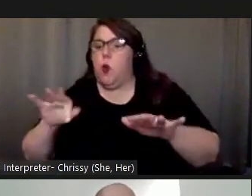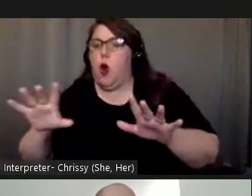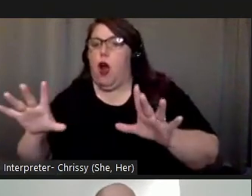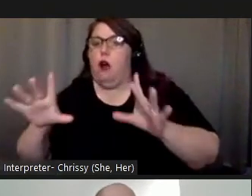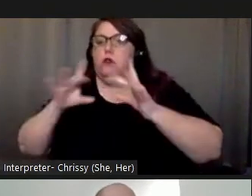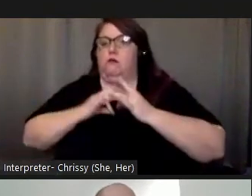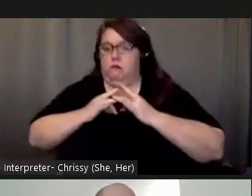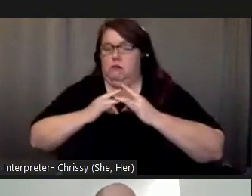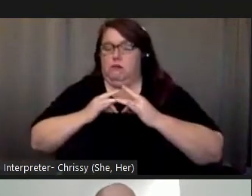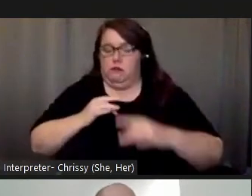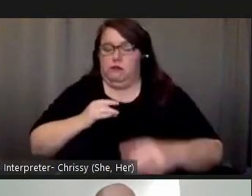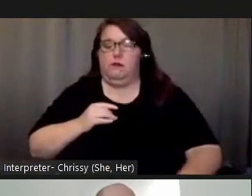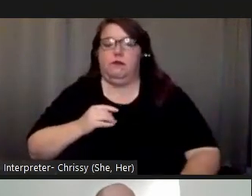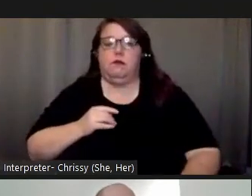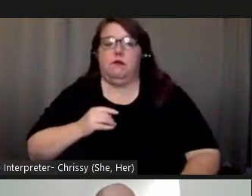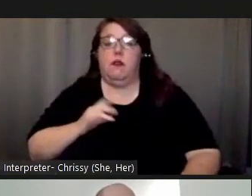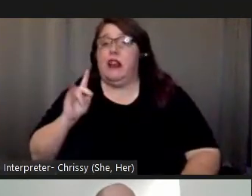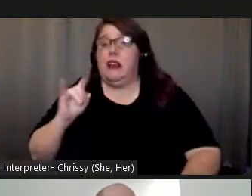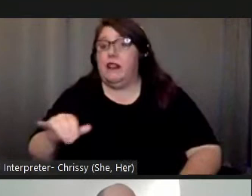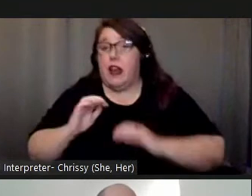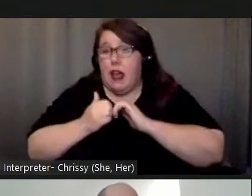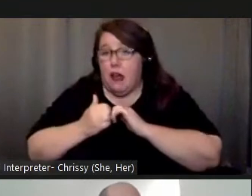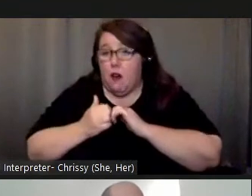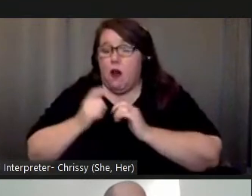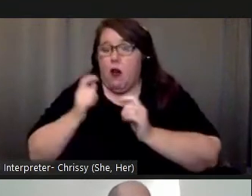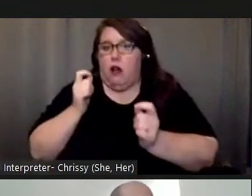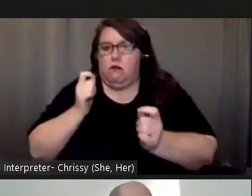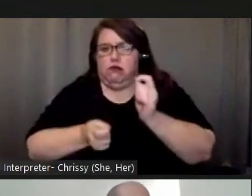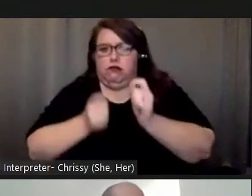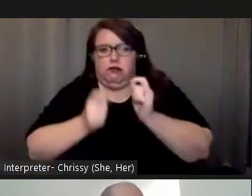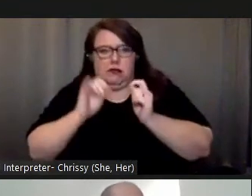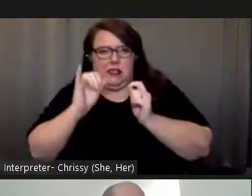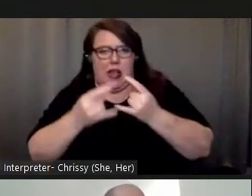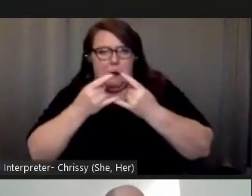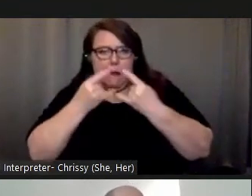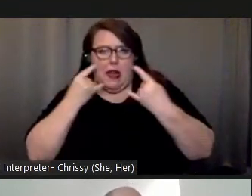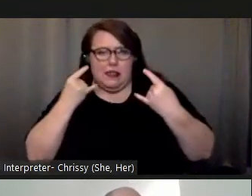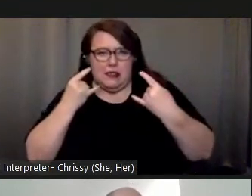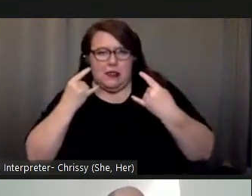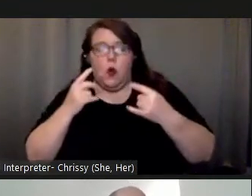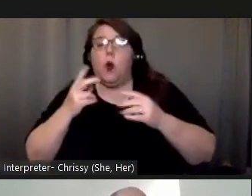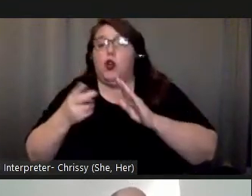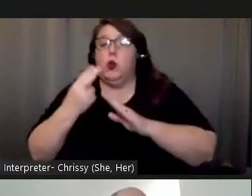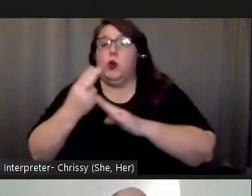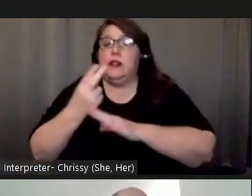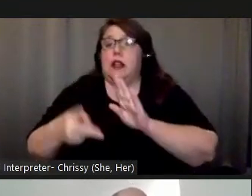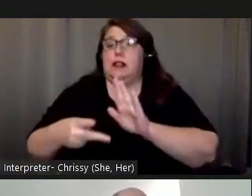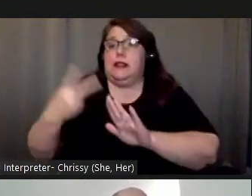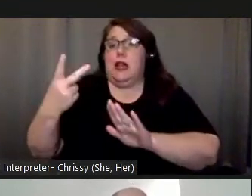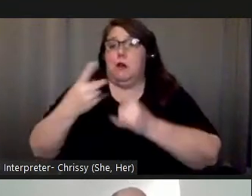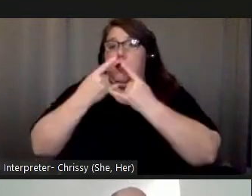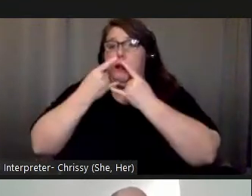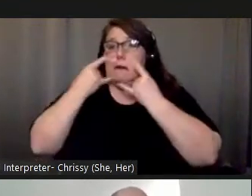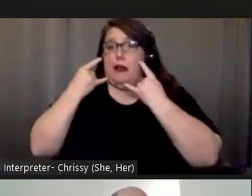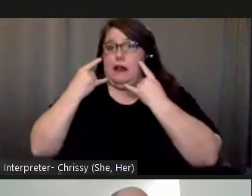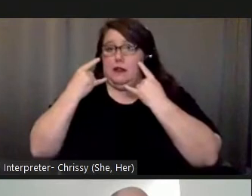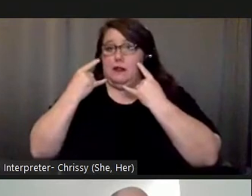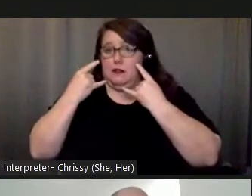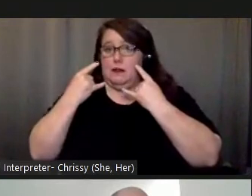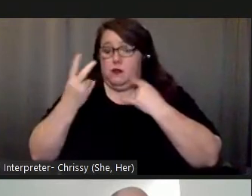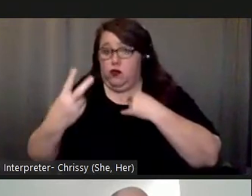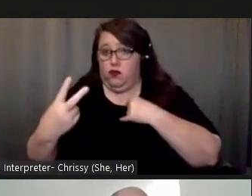this by either making a modification to this mask or using a double mask system. By